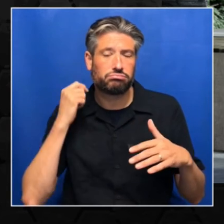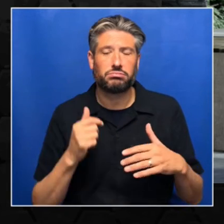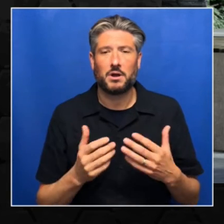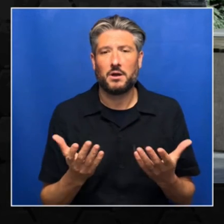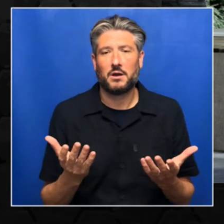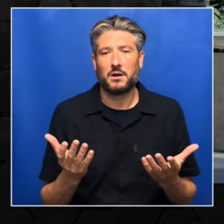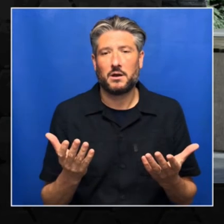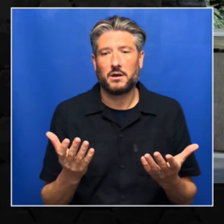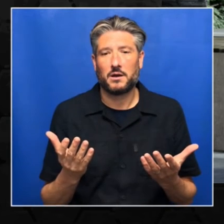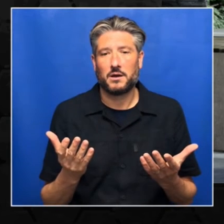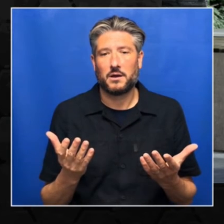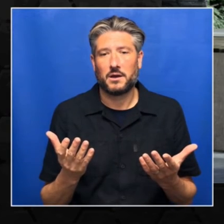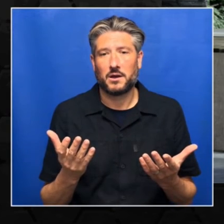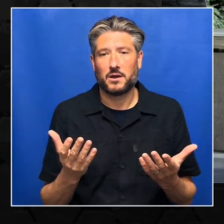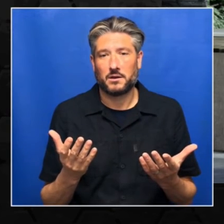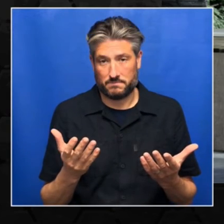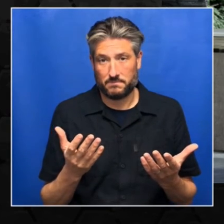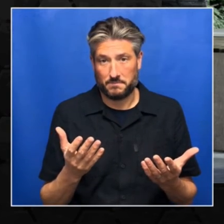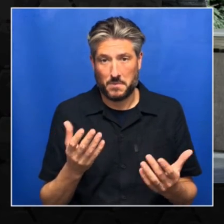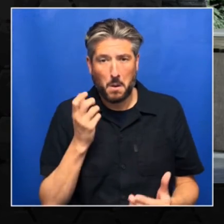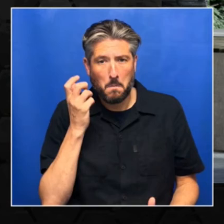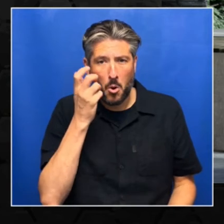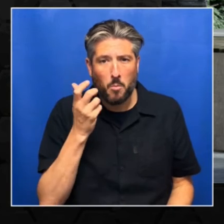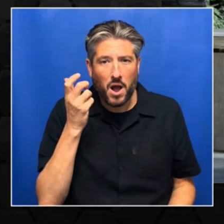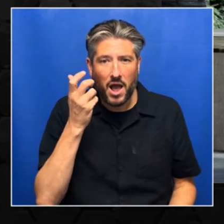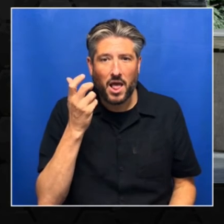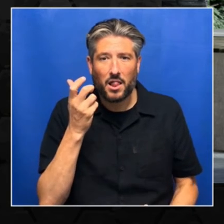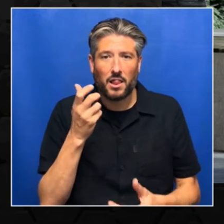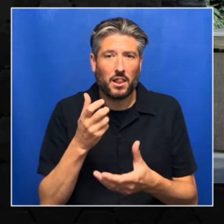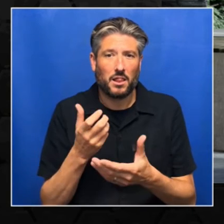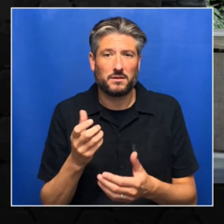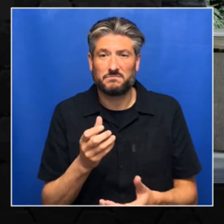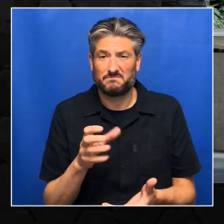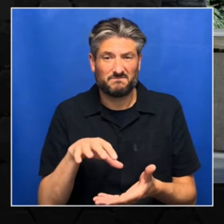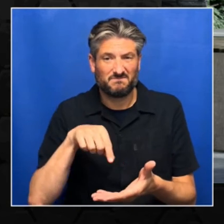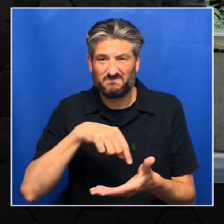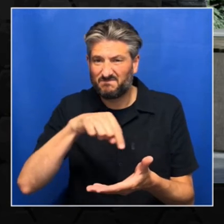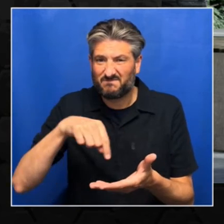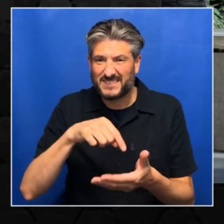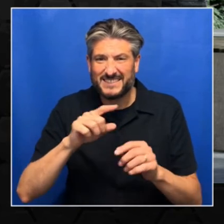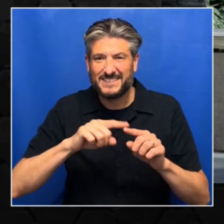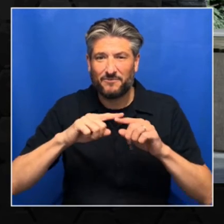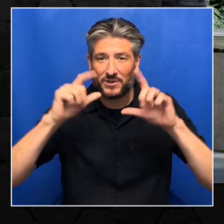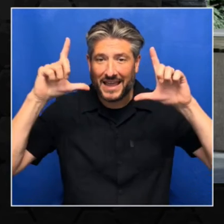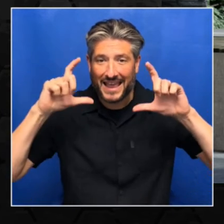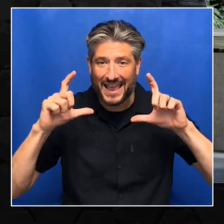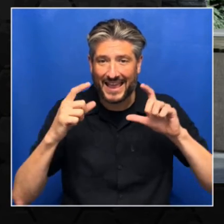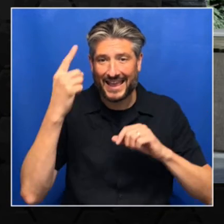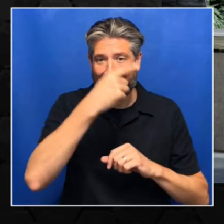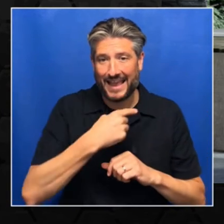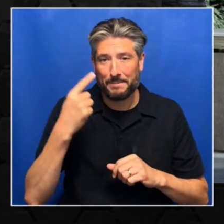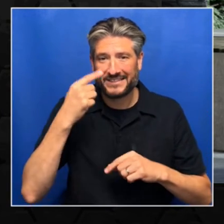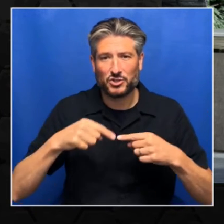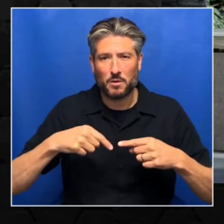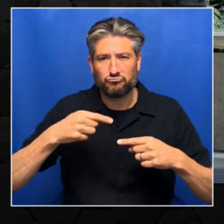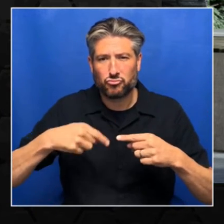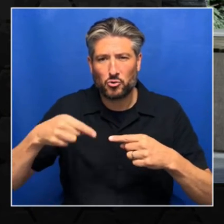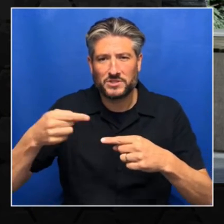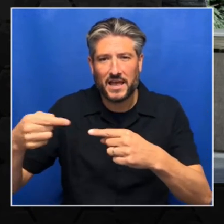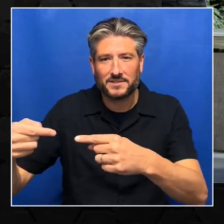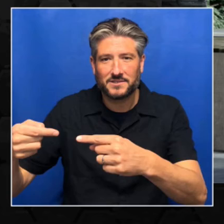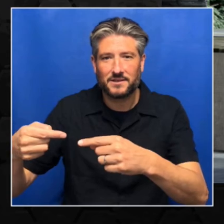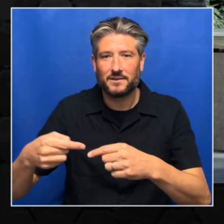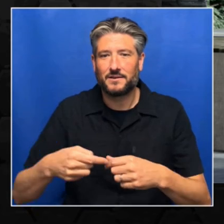it's identifying the different images, right? And then you have natural language processing where, this Siri and Alexa and